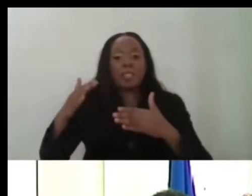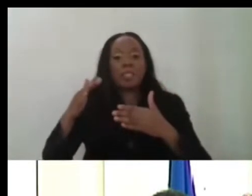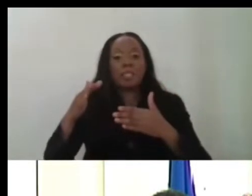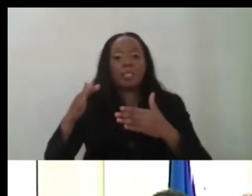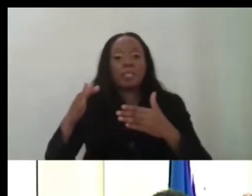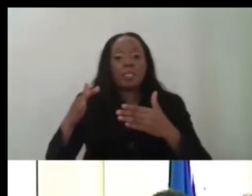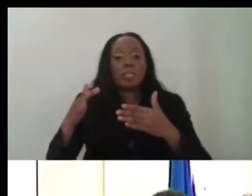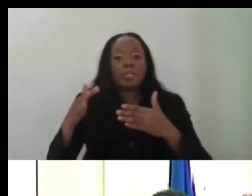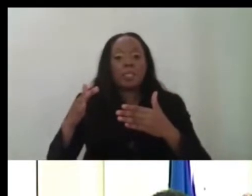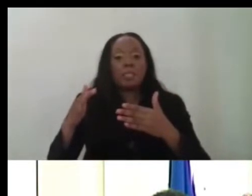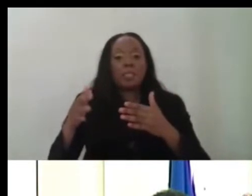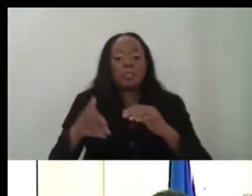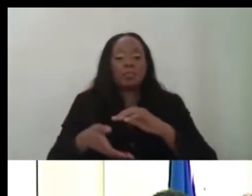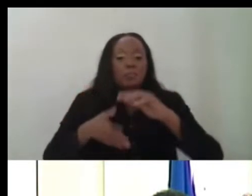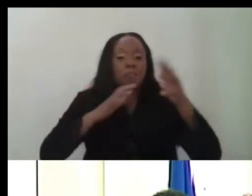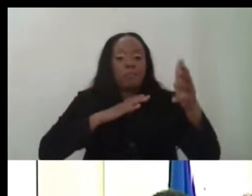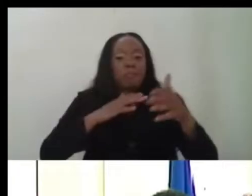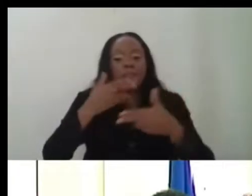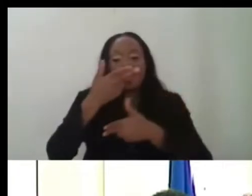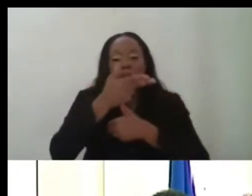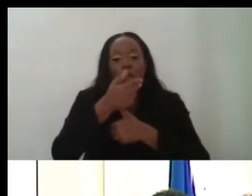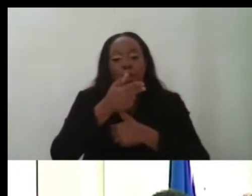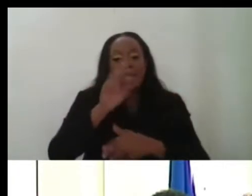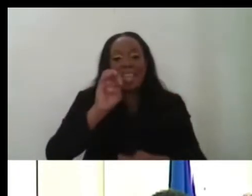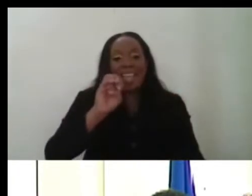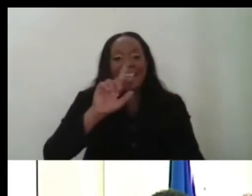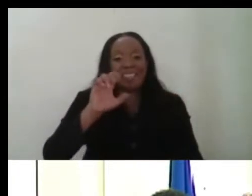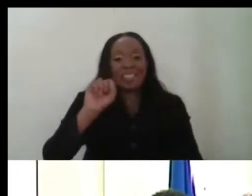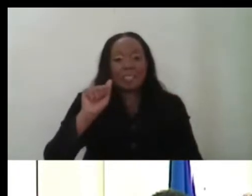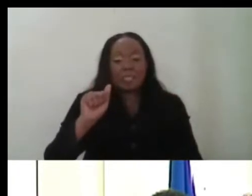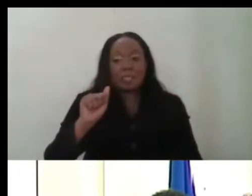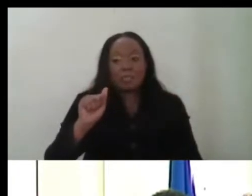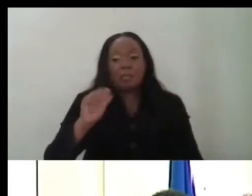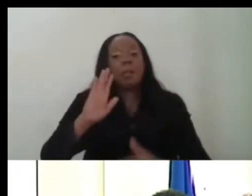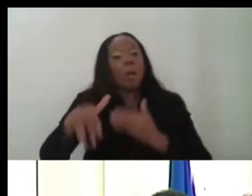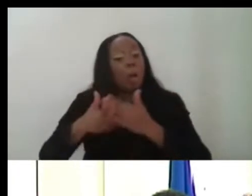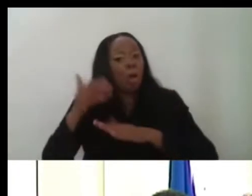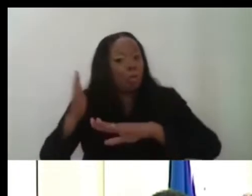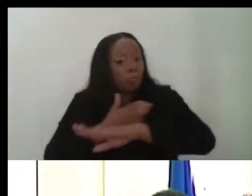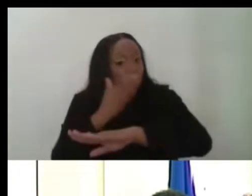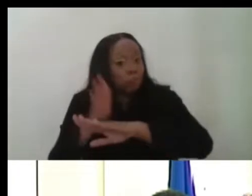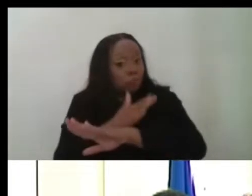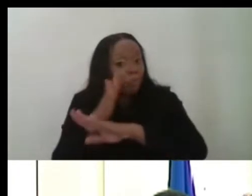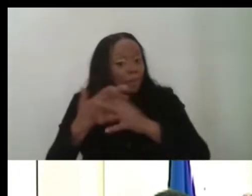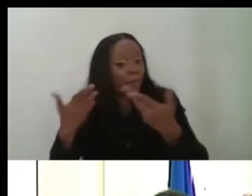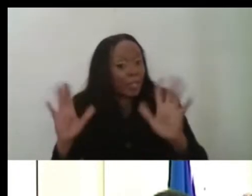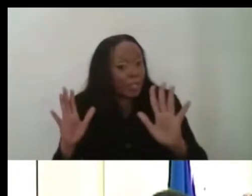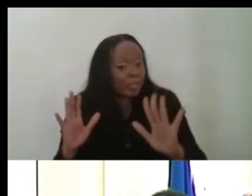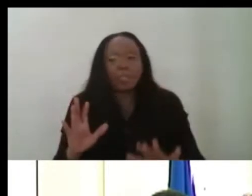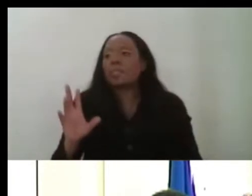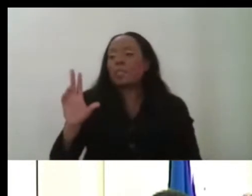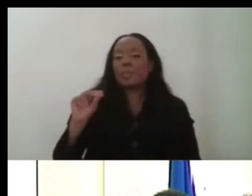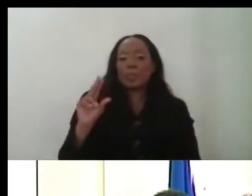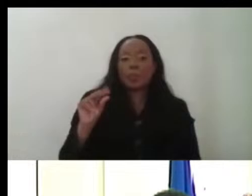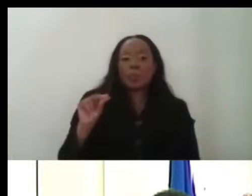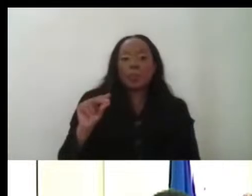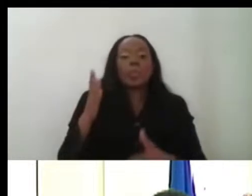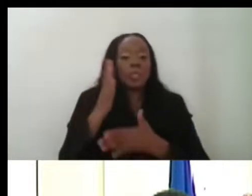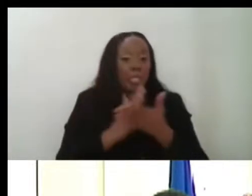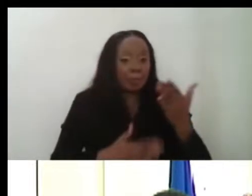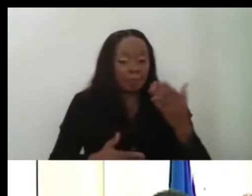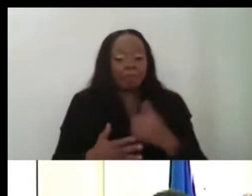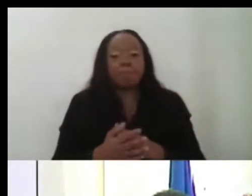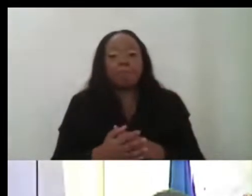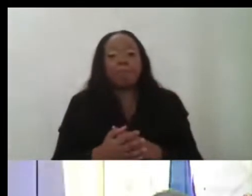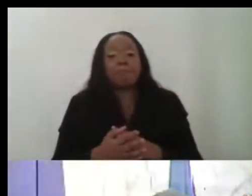completely? No, all have not been completed. The vast majority of them have been completed, but we've encountered some issues.